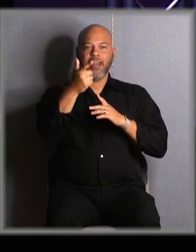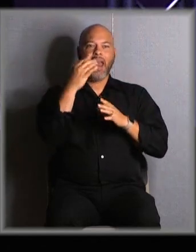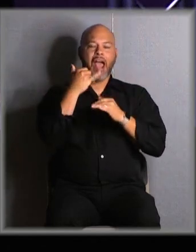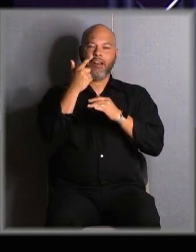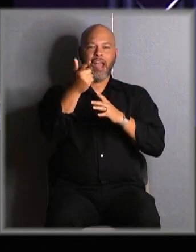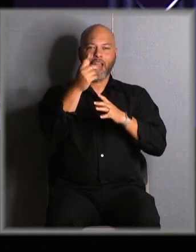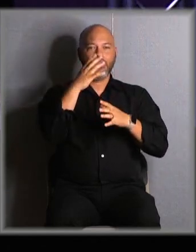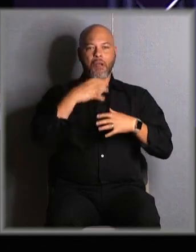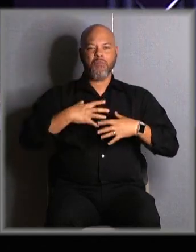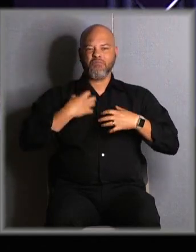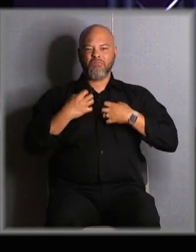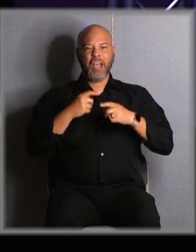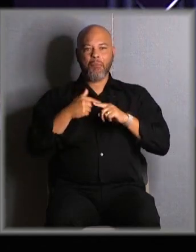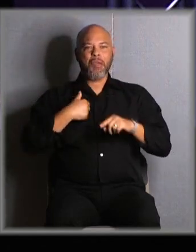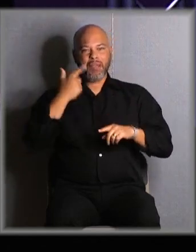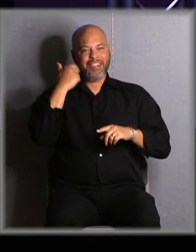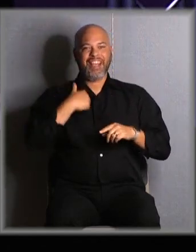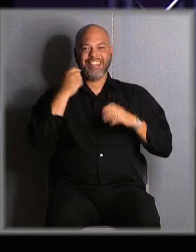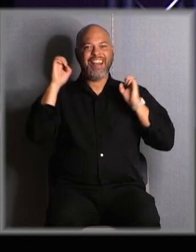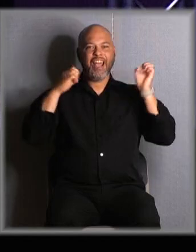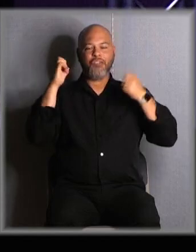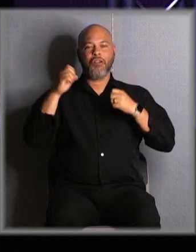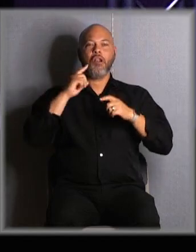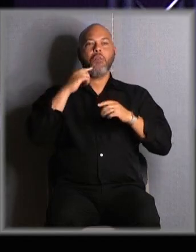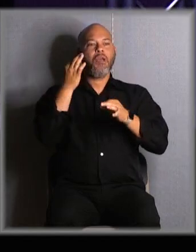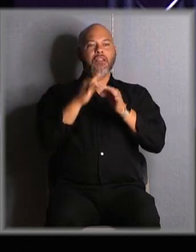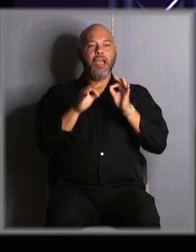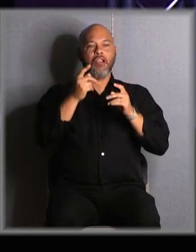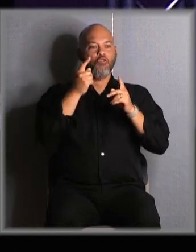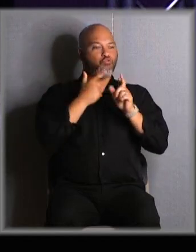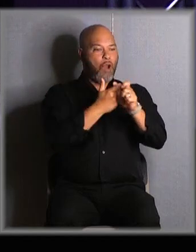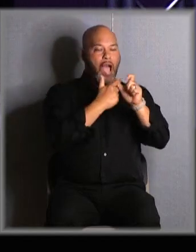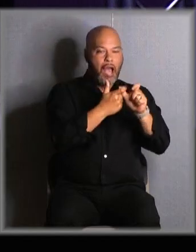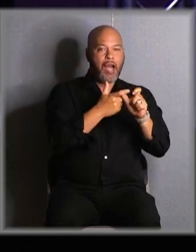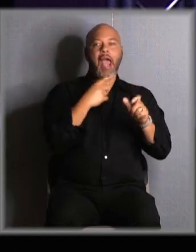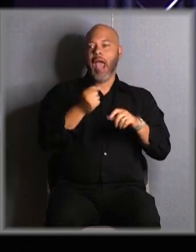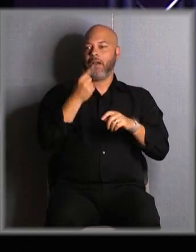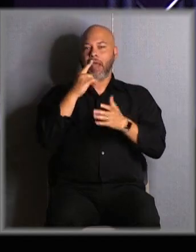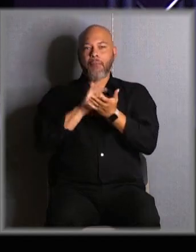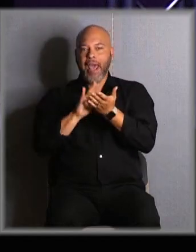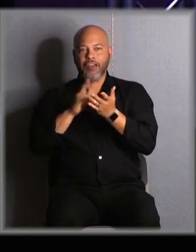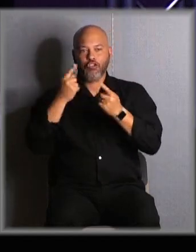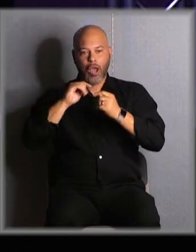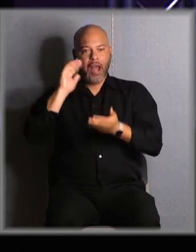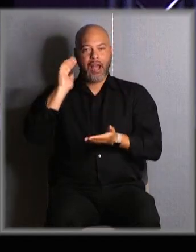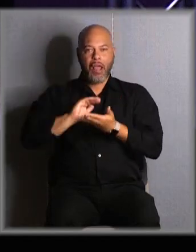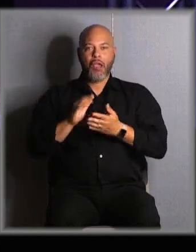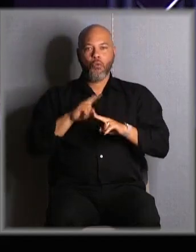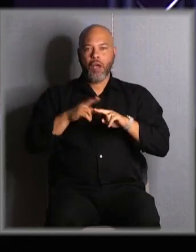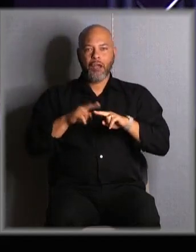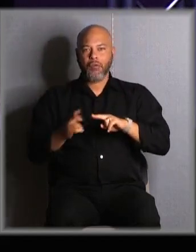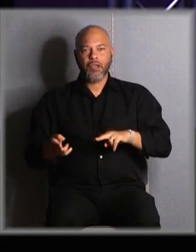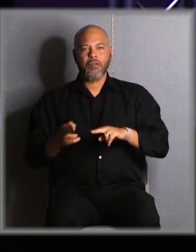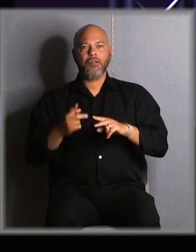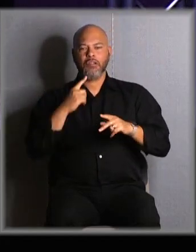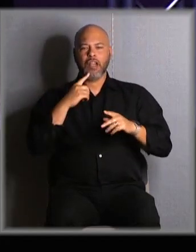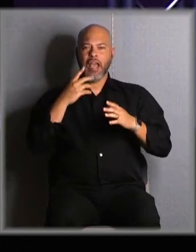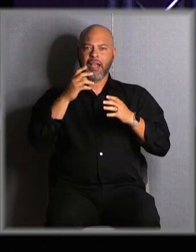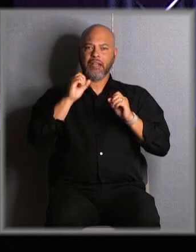Instead of running and trying to just take a pill for everything, get some unk about